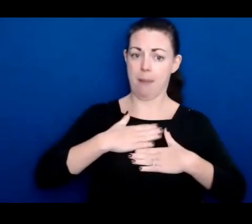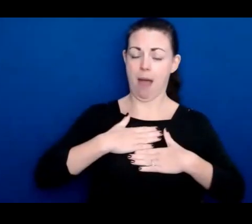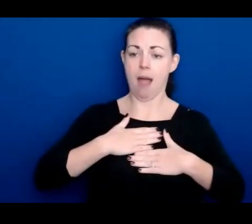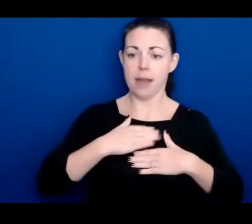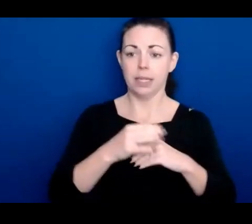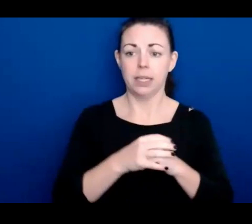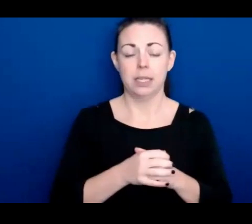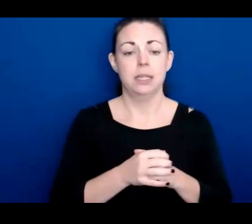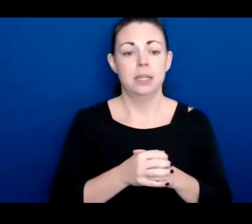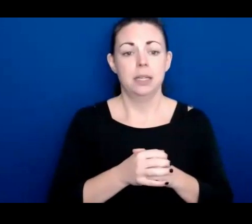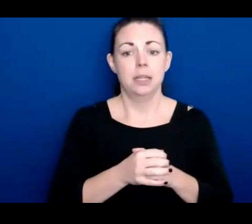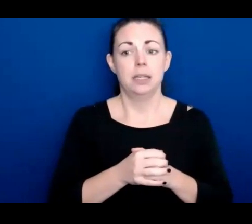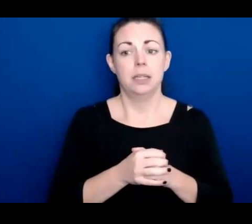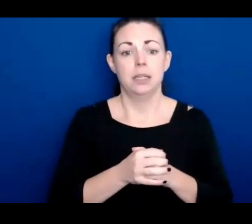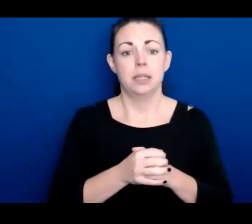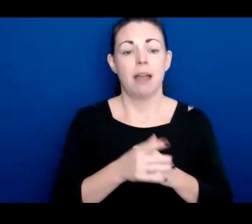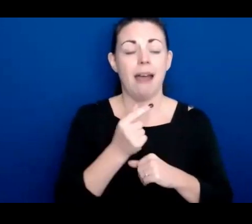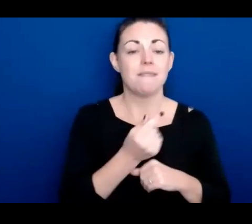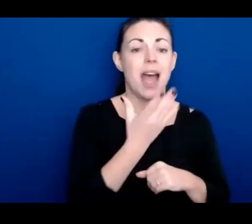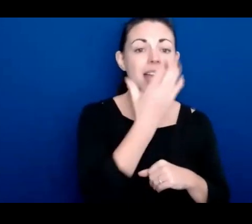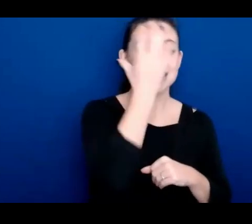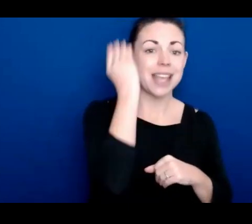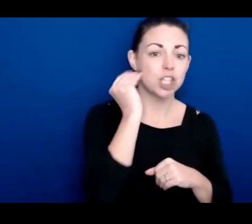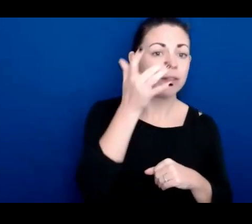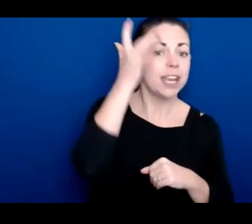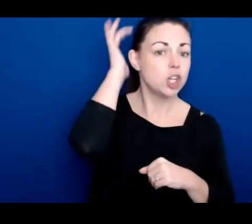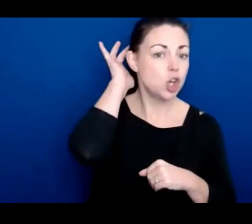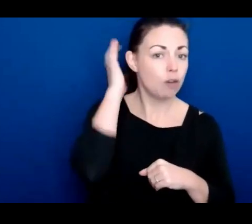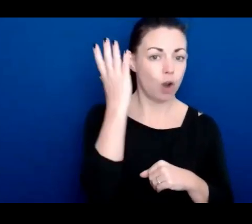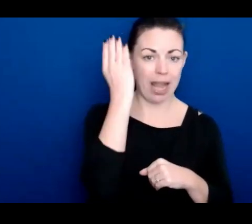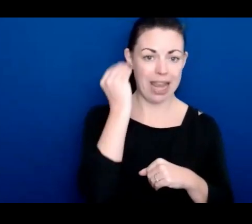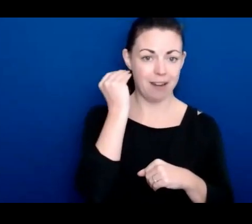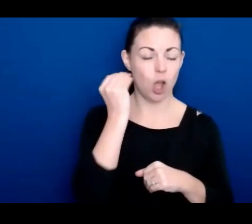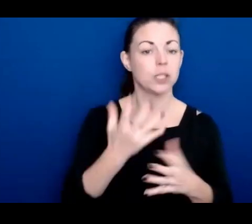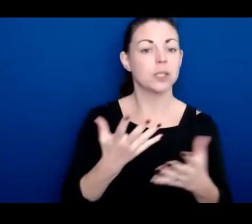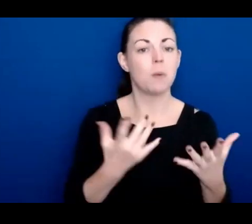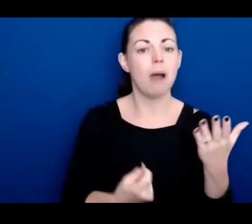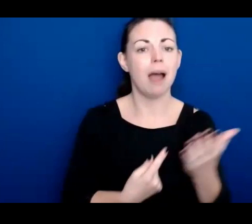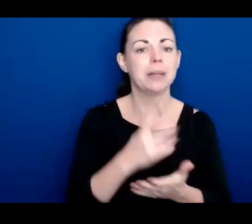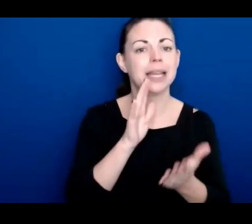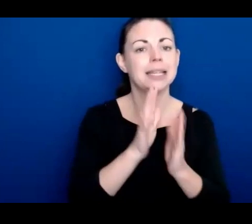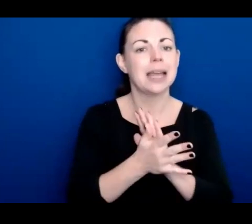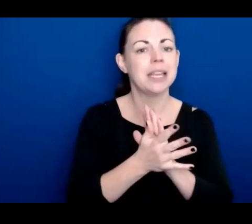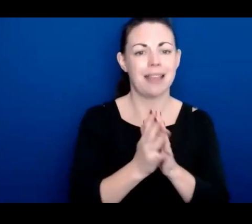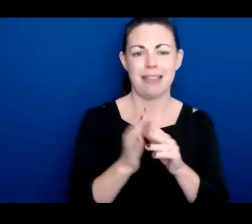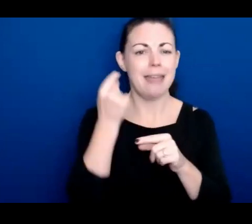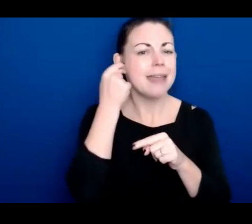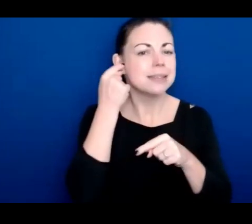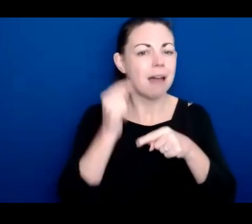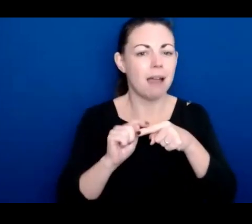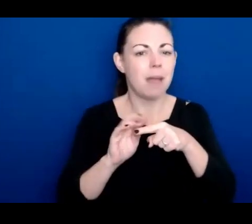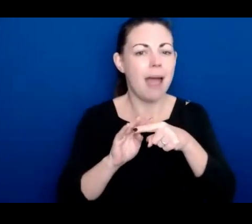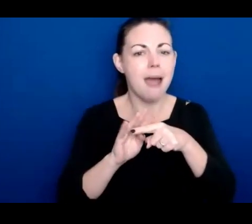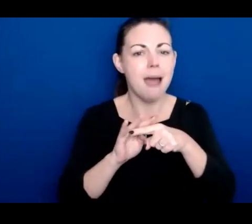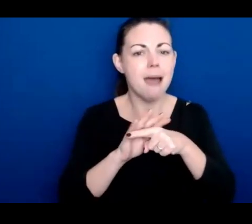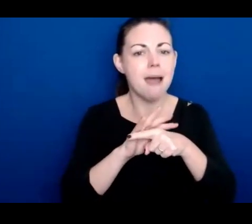So basically, the sensory neural hearing loss is caused by damage to the hair in your ear cells or the